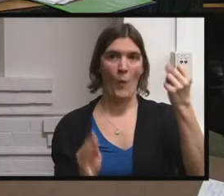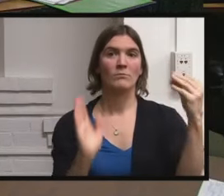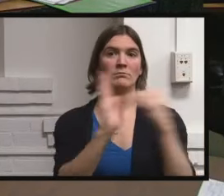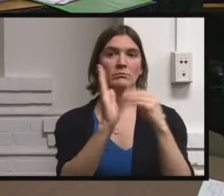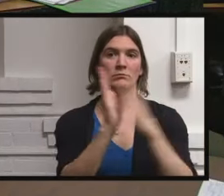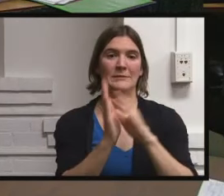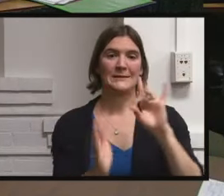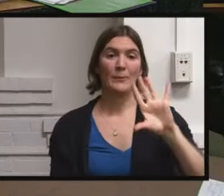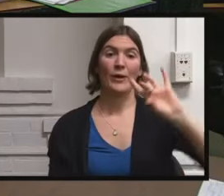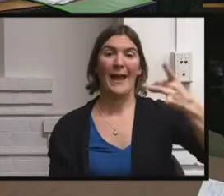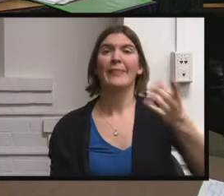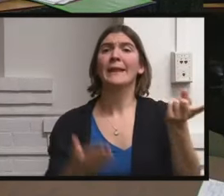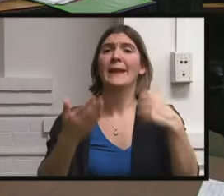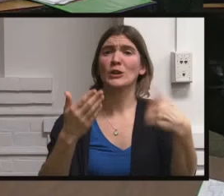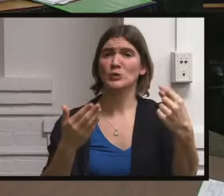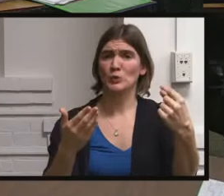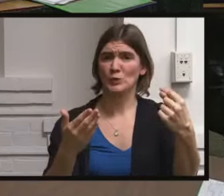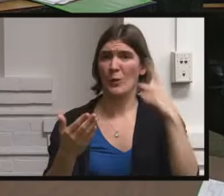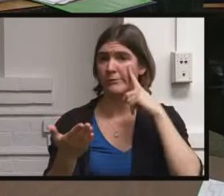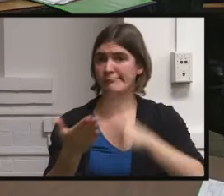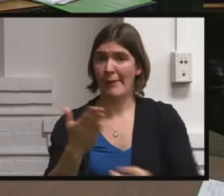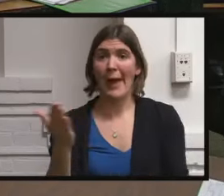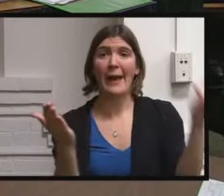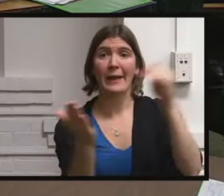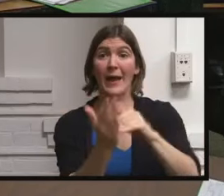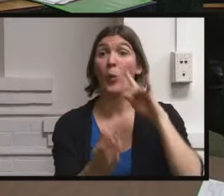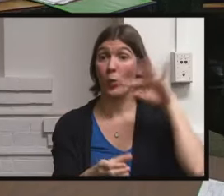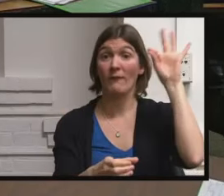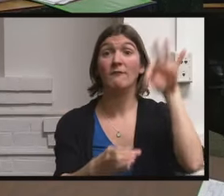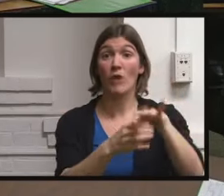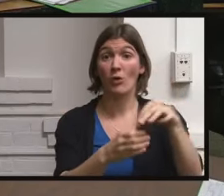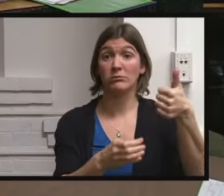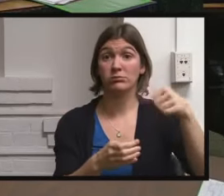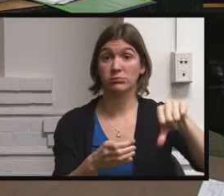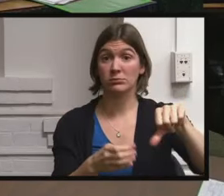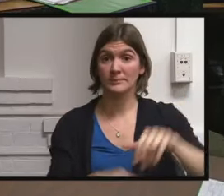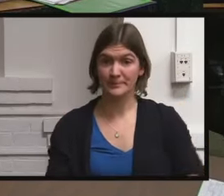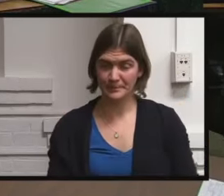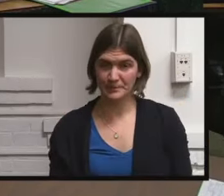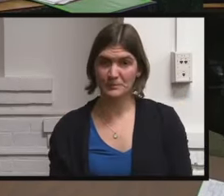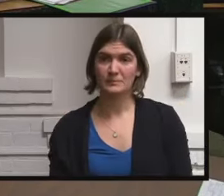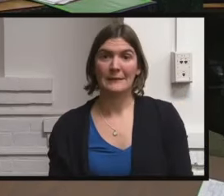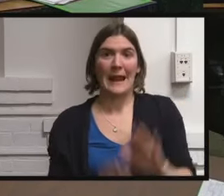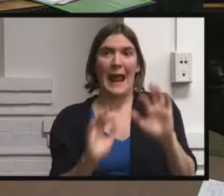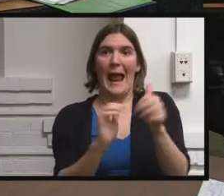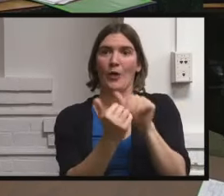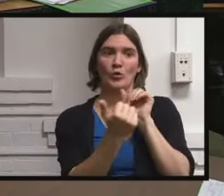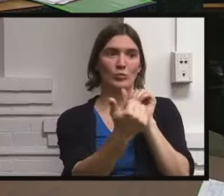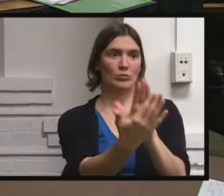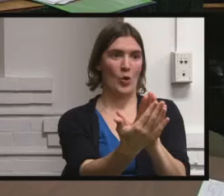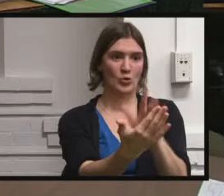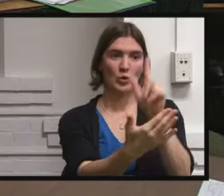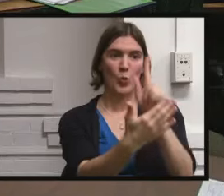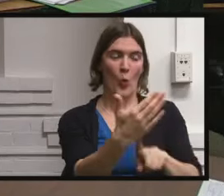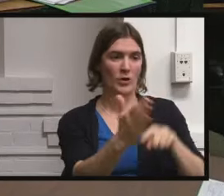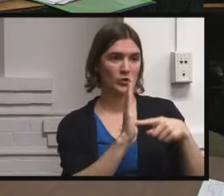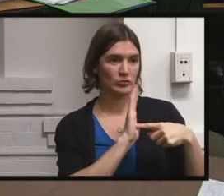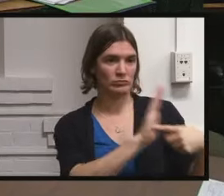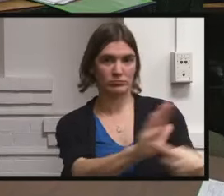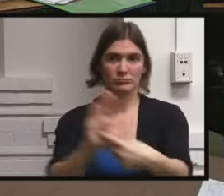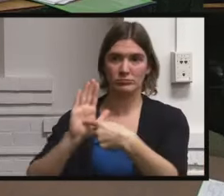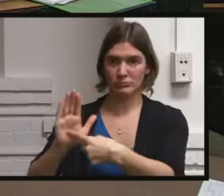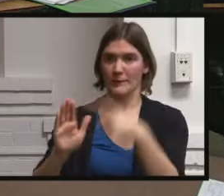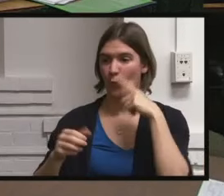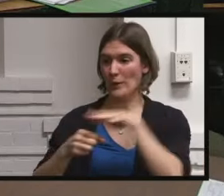agenda on December 8th, and we will vote at that time on how to direct our representative to use our